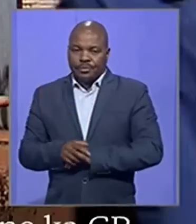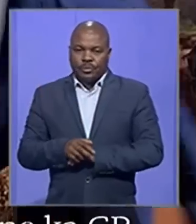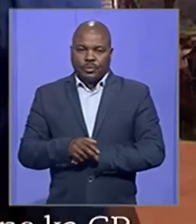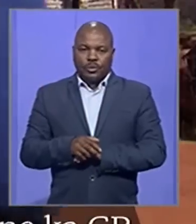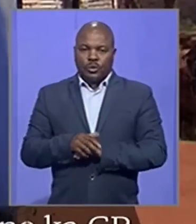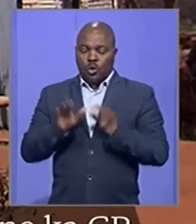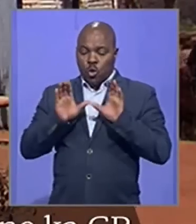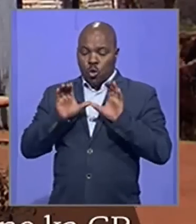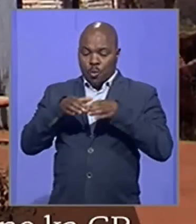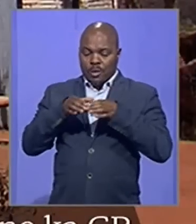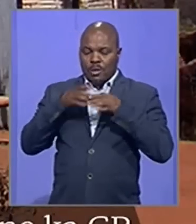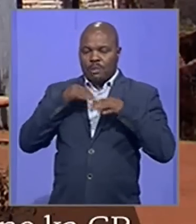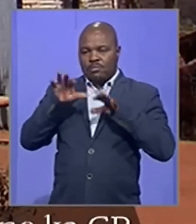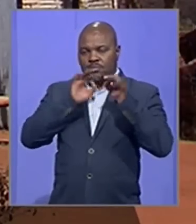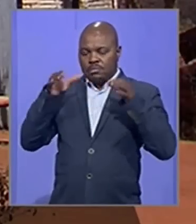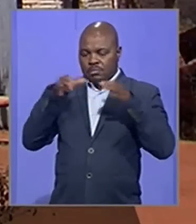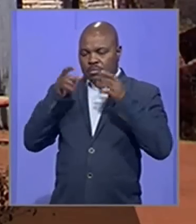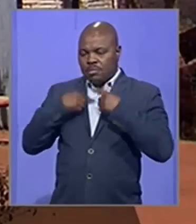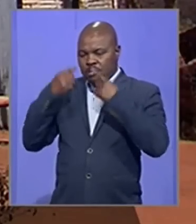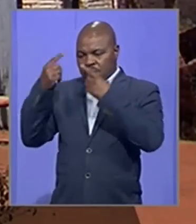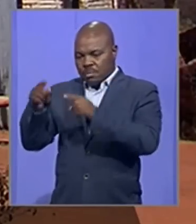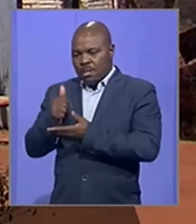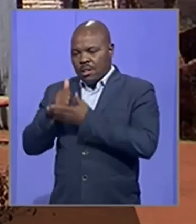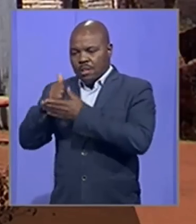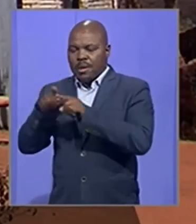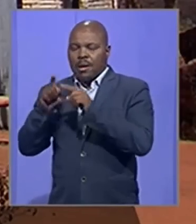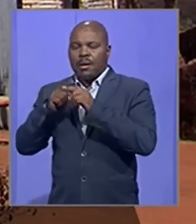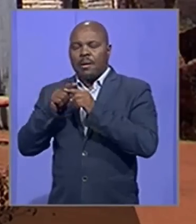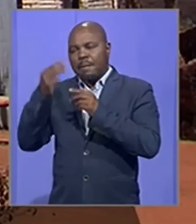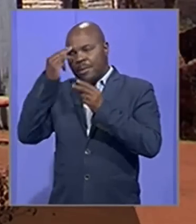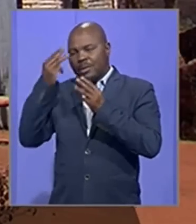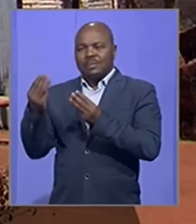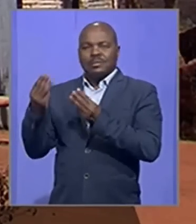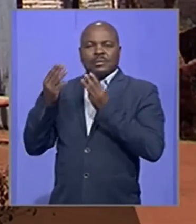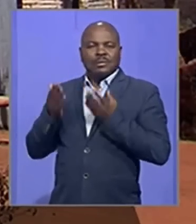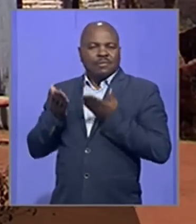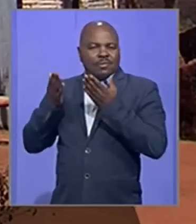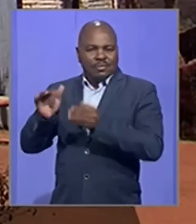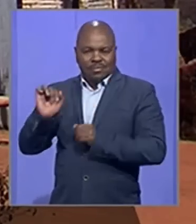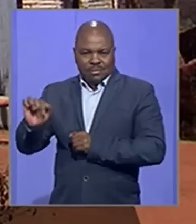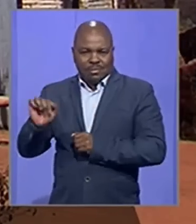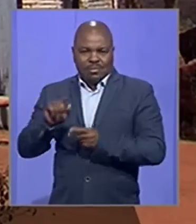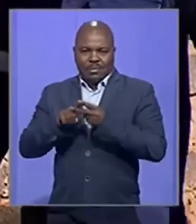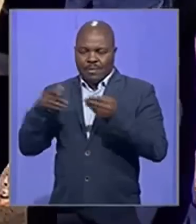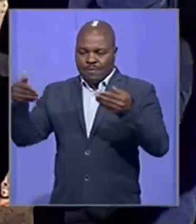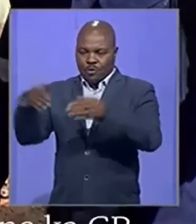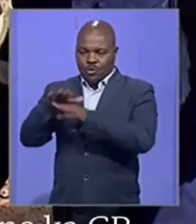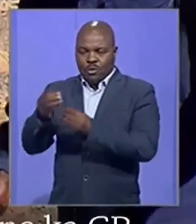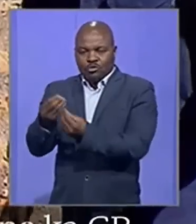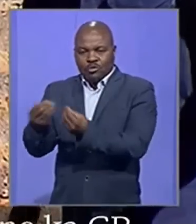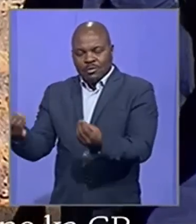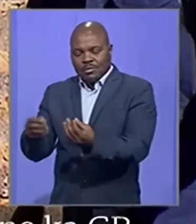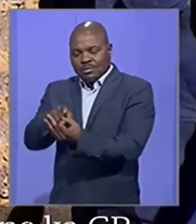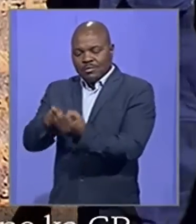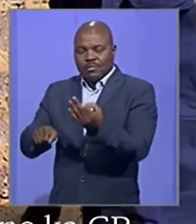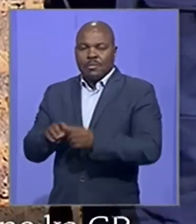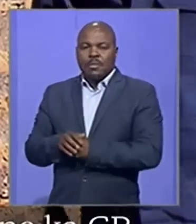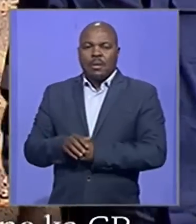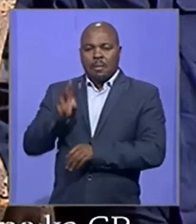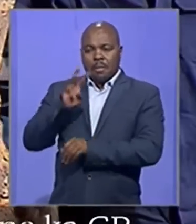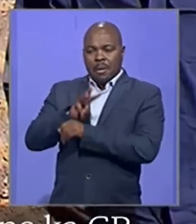tlo ba thusa ka segopotso sa bana ebile le gore bana ba be baneng ke ra poloko ya bona. Mabona